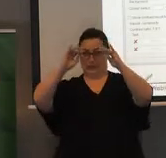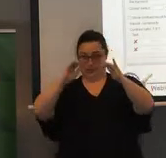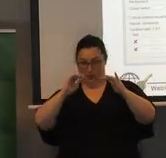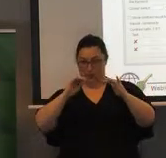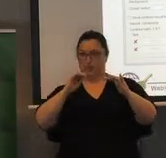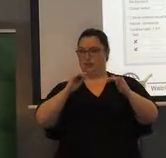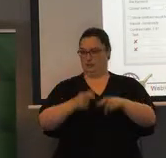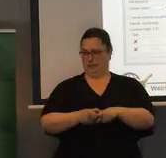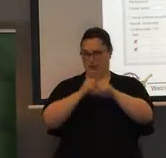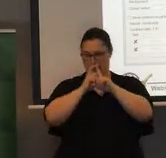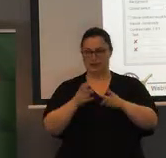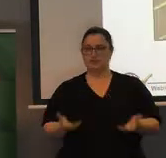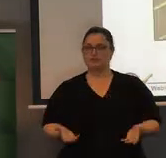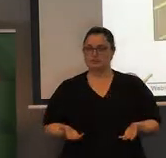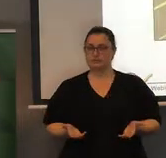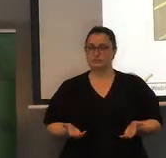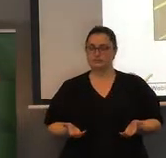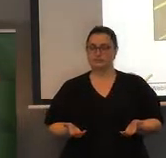It's almost unusable for everybody.